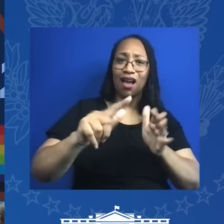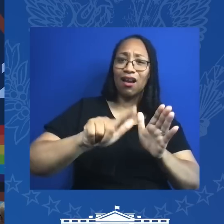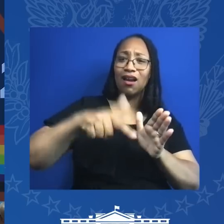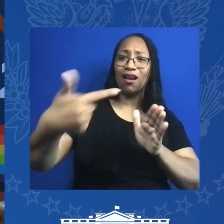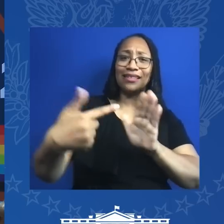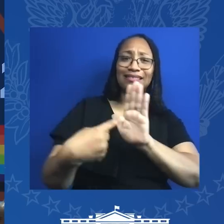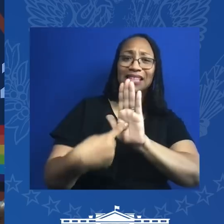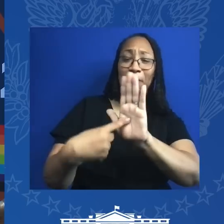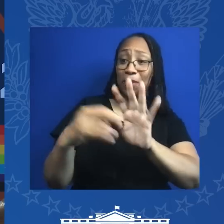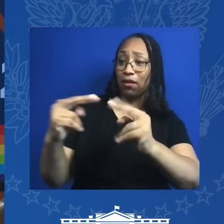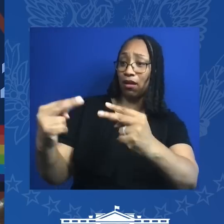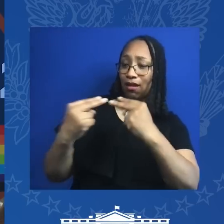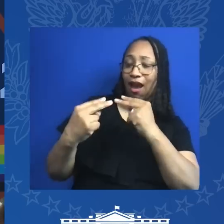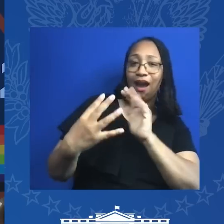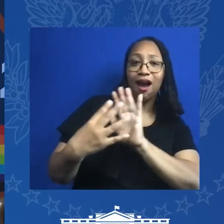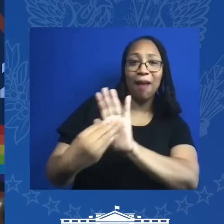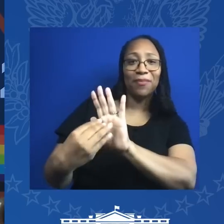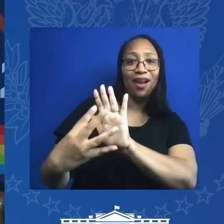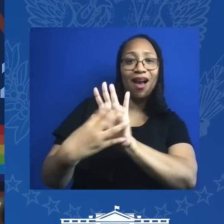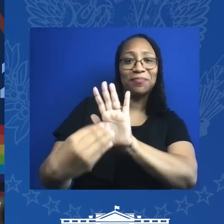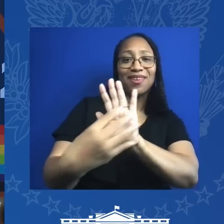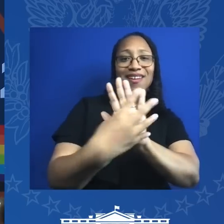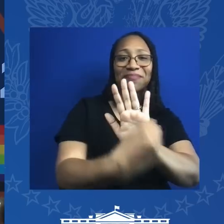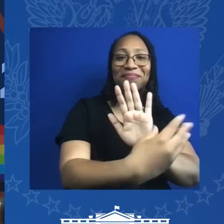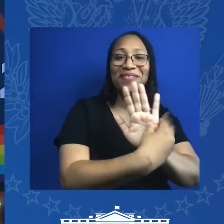proud of our love.